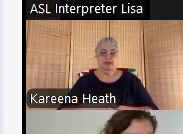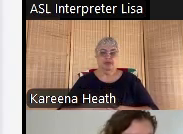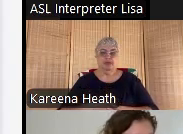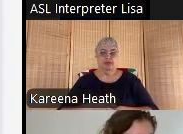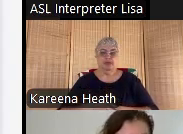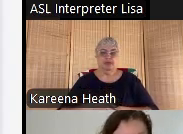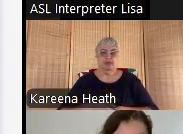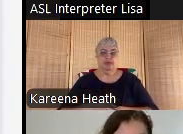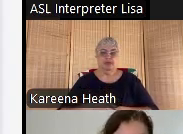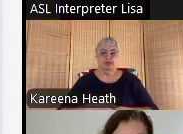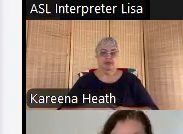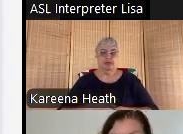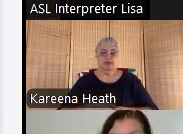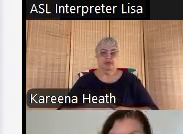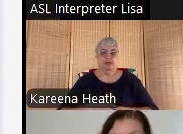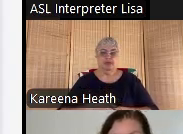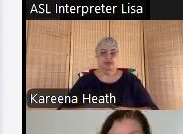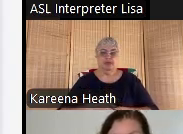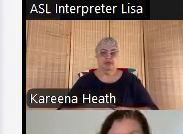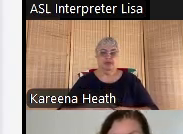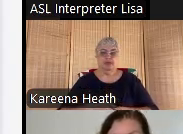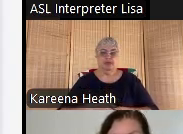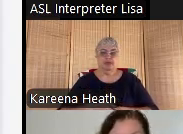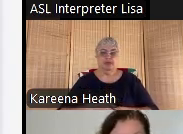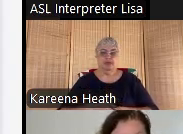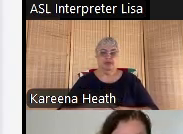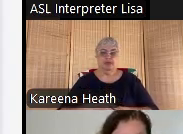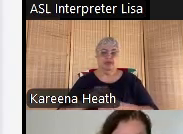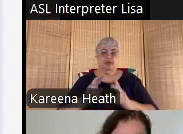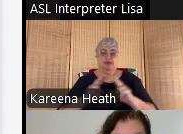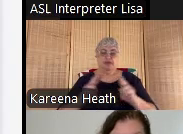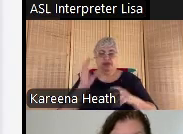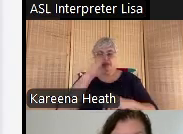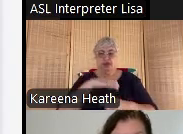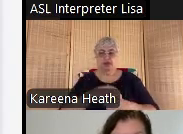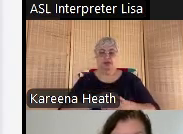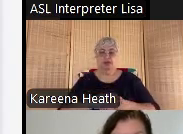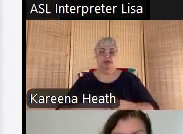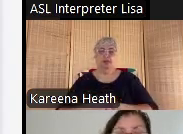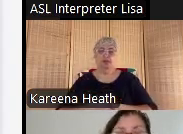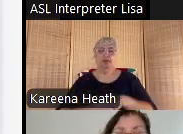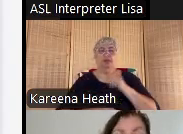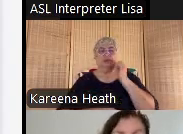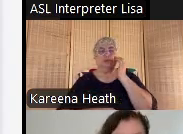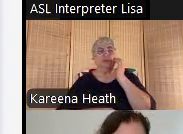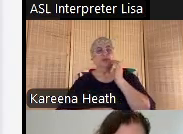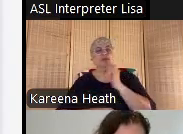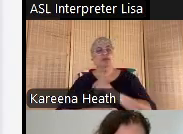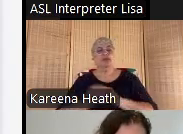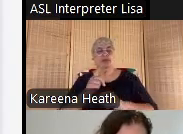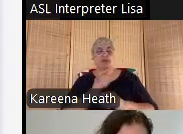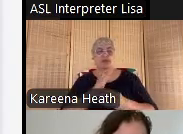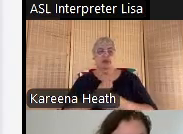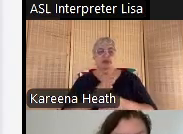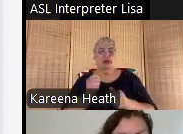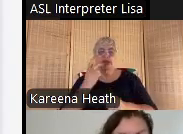right now on my laptop. Very strange. It is still being shared, so because some of us